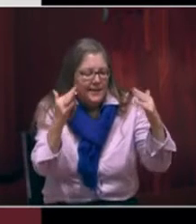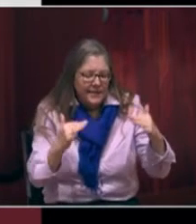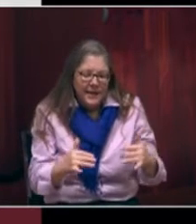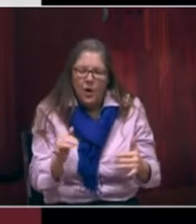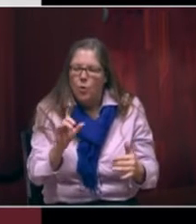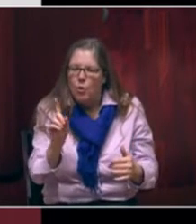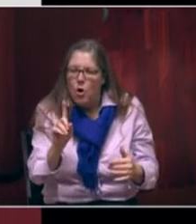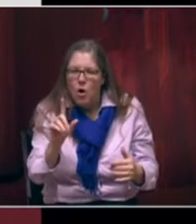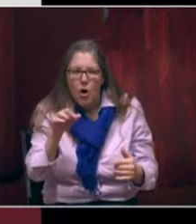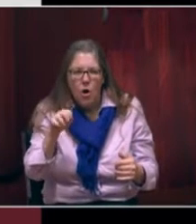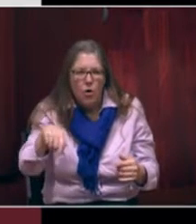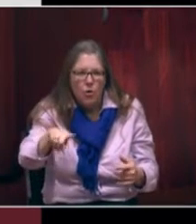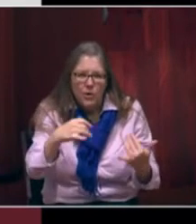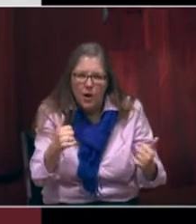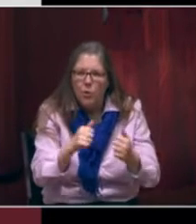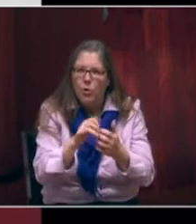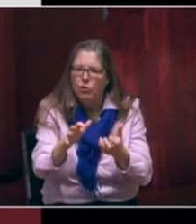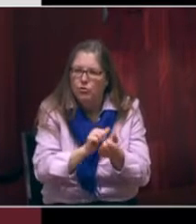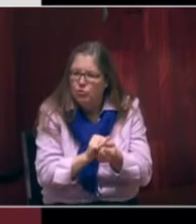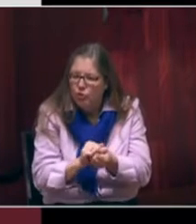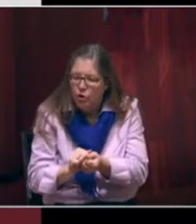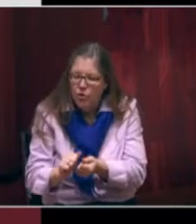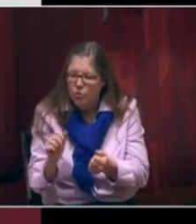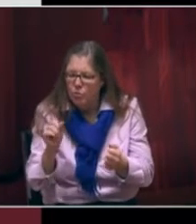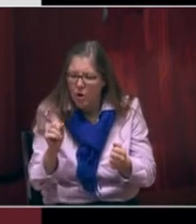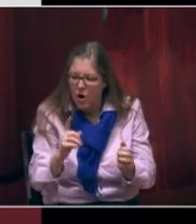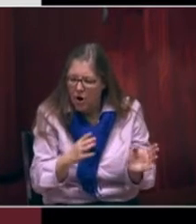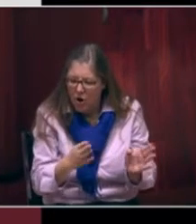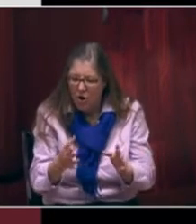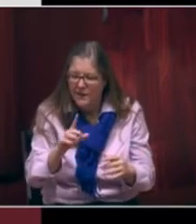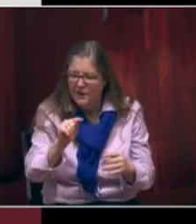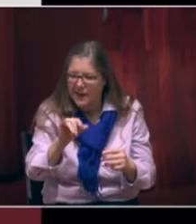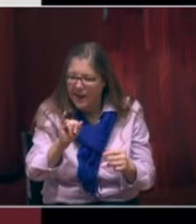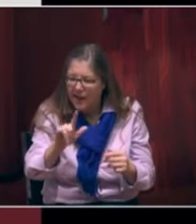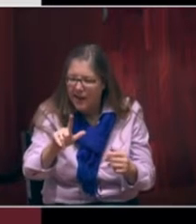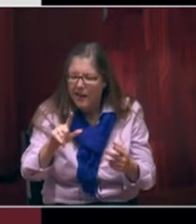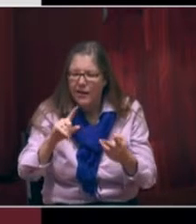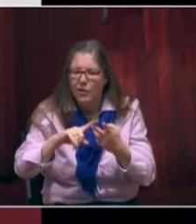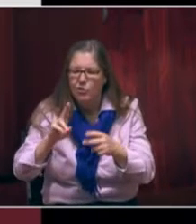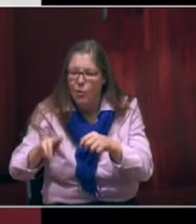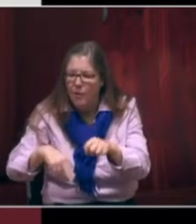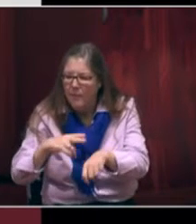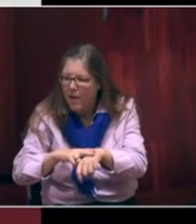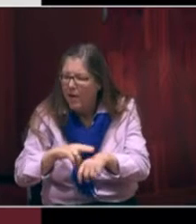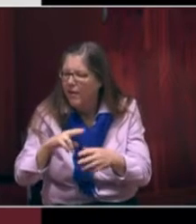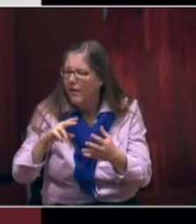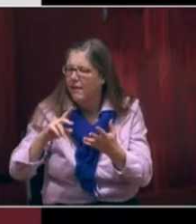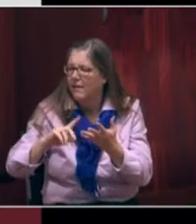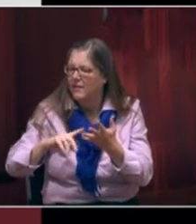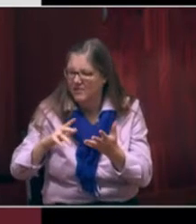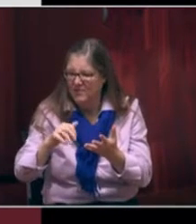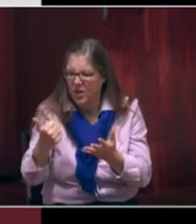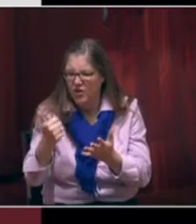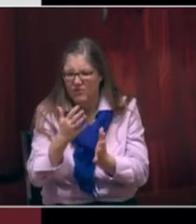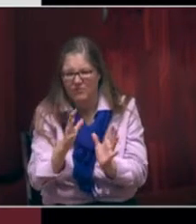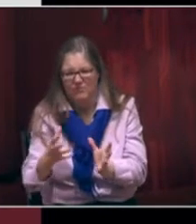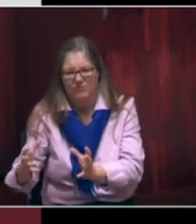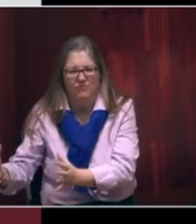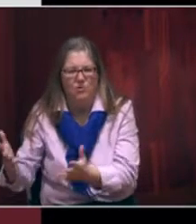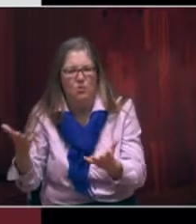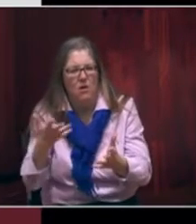your disposal, whether it's accessions, till disposal, normal disposal, and, you know, sort of what